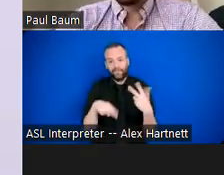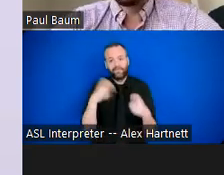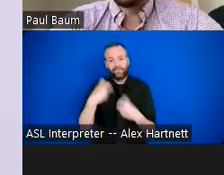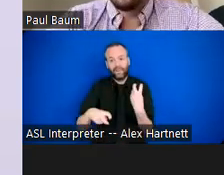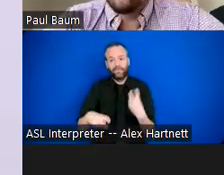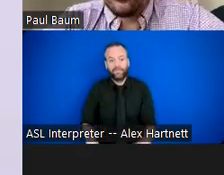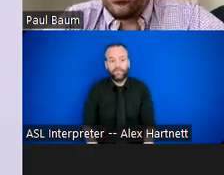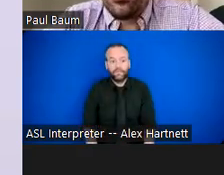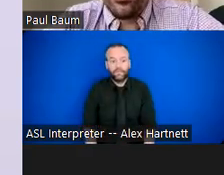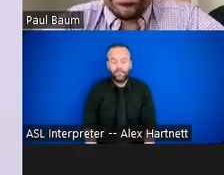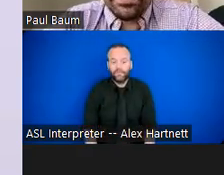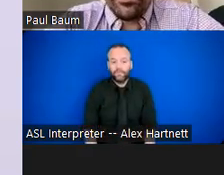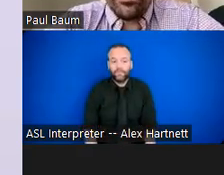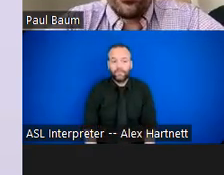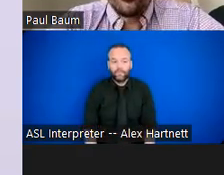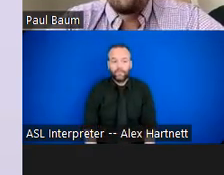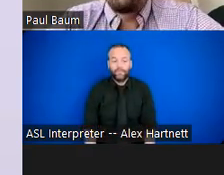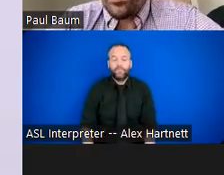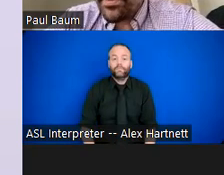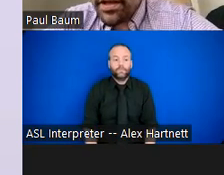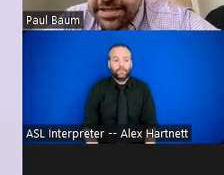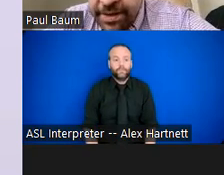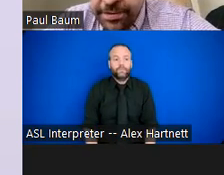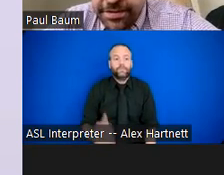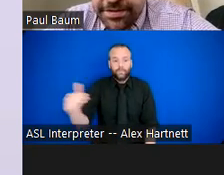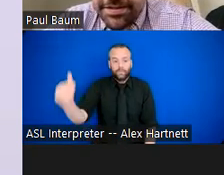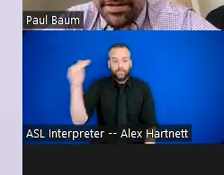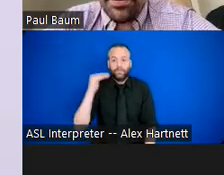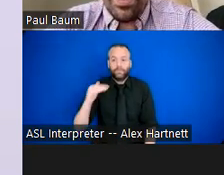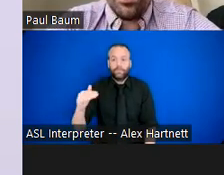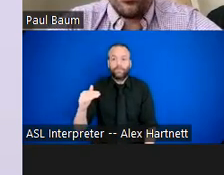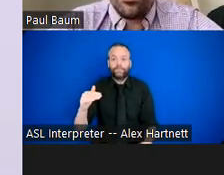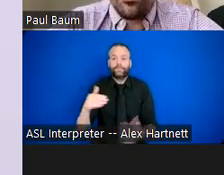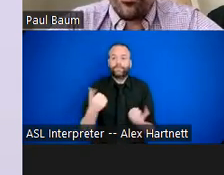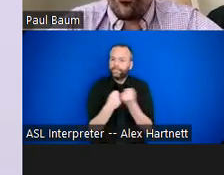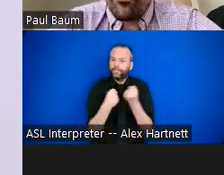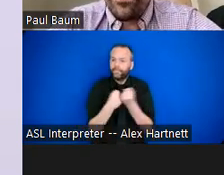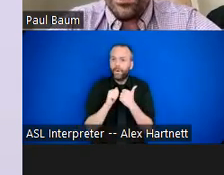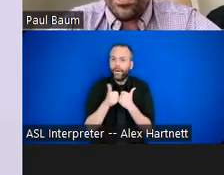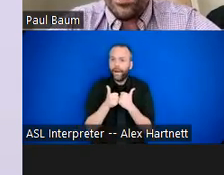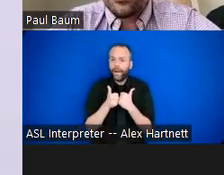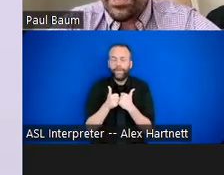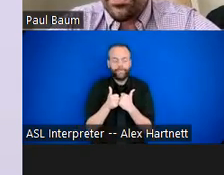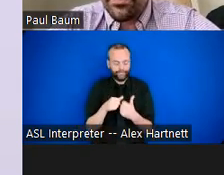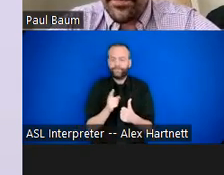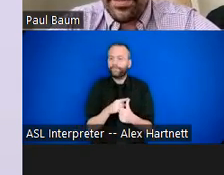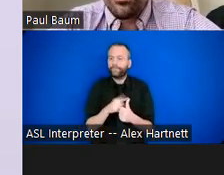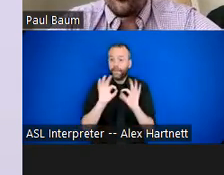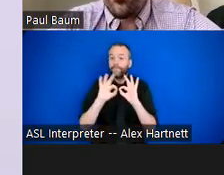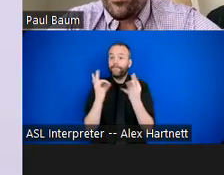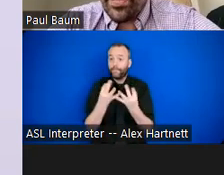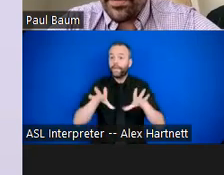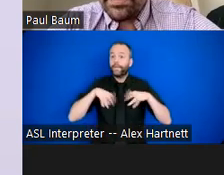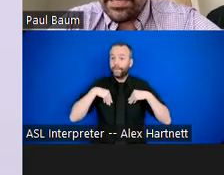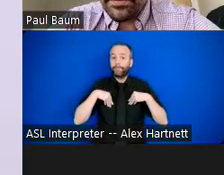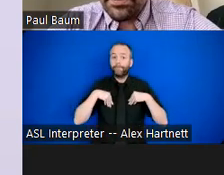Protective factors for LGBTQ plus youth. Family acceptance. And with that, I have cited a little bit